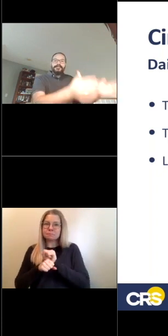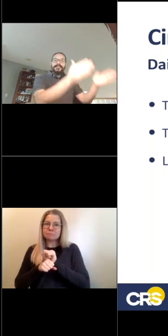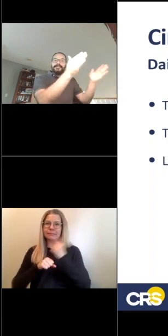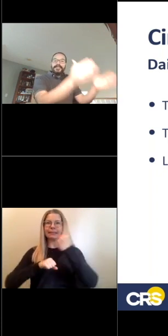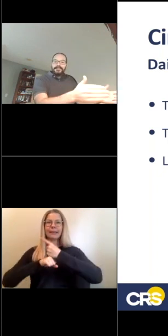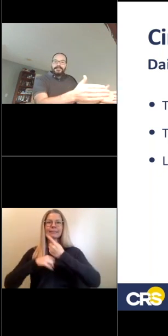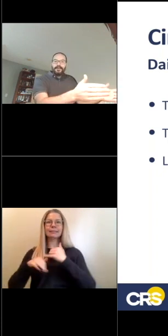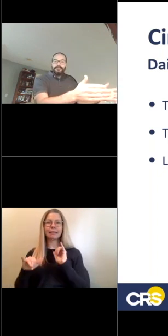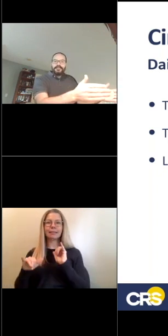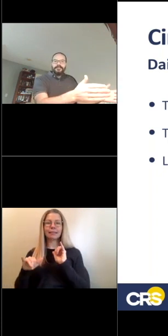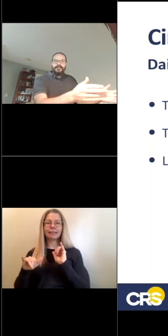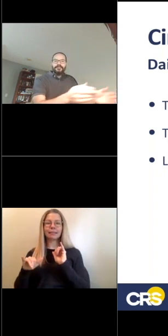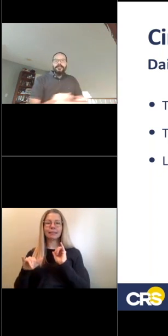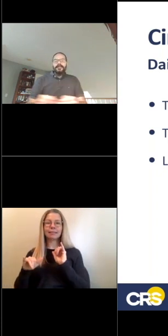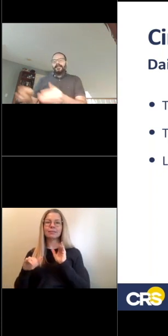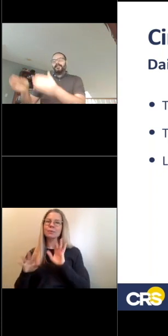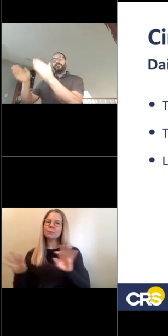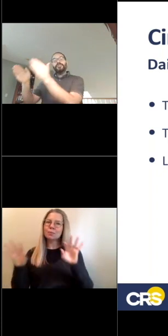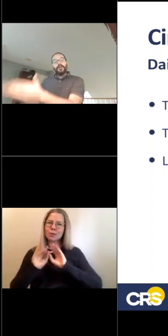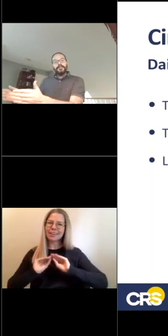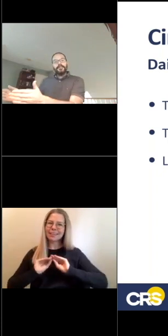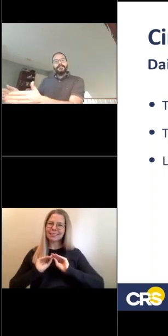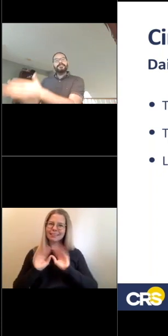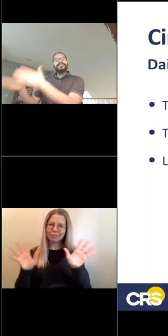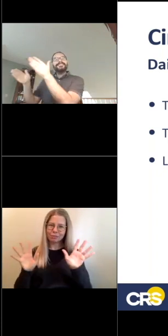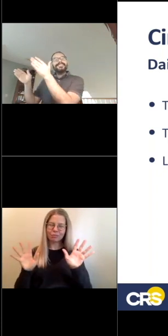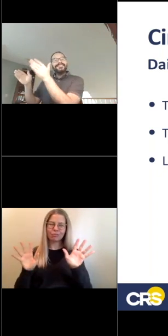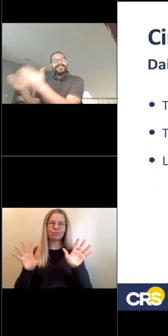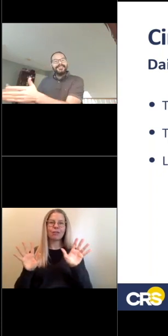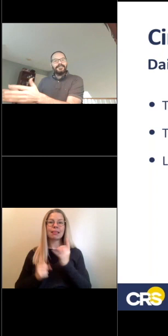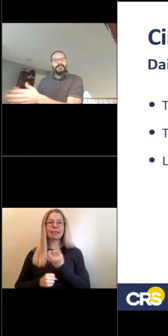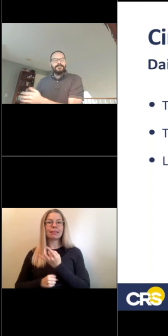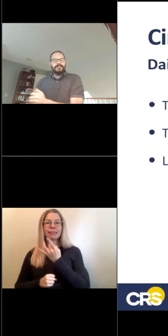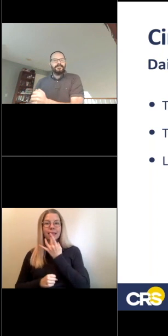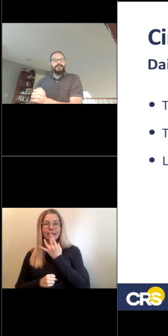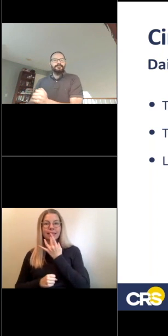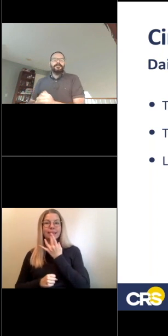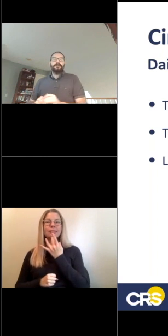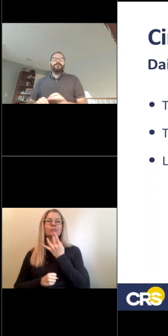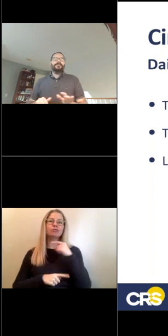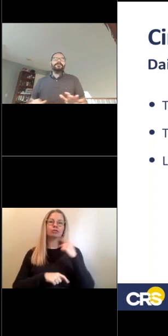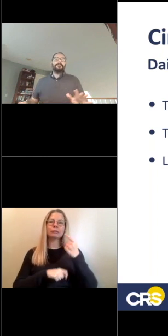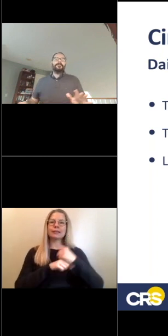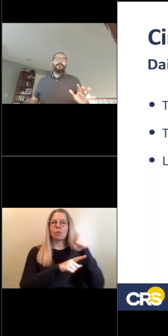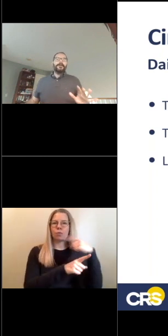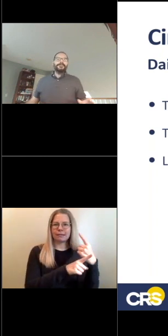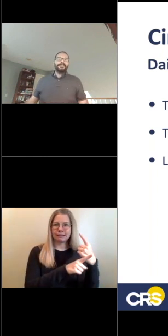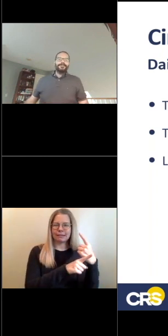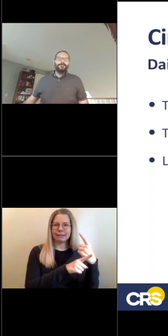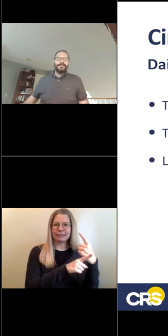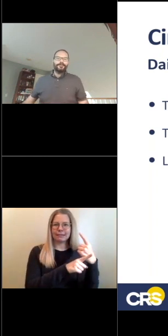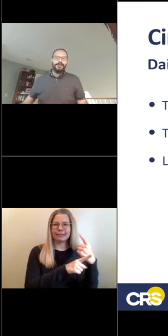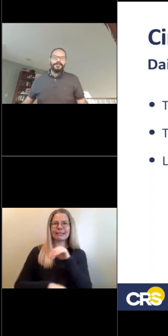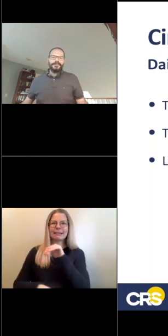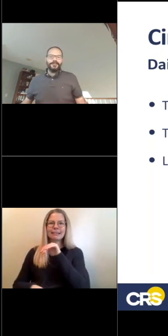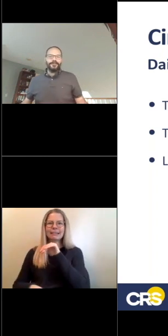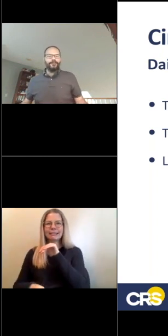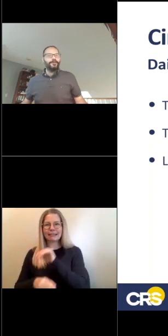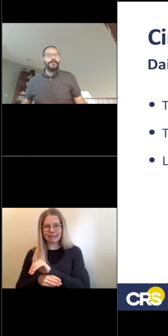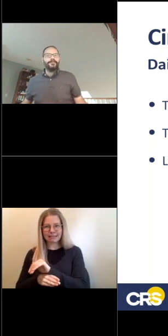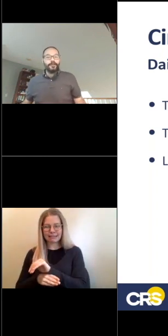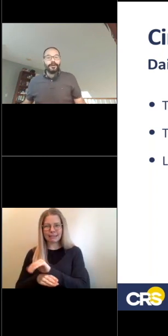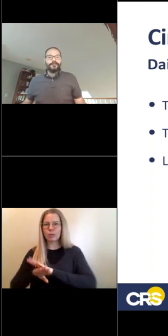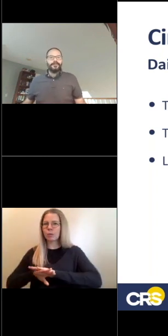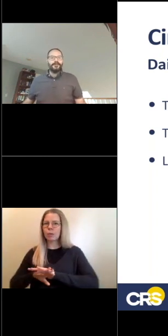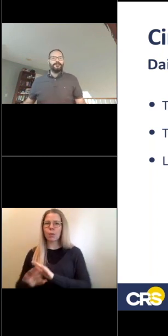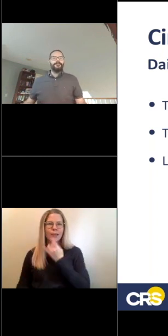light is a daytime signal and darkness is a nighttime signal. Now, I realize I'm pummeling you with information here and we